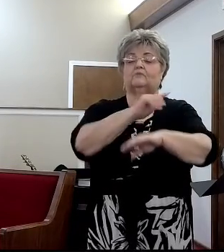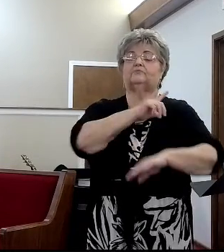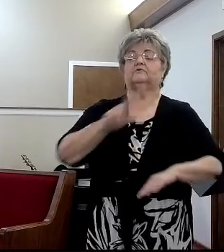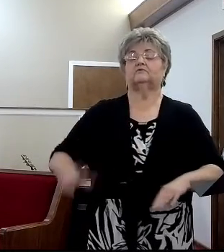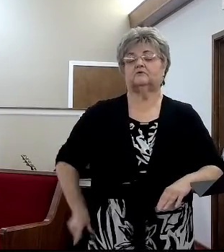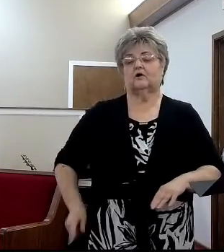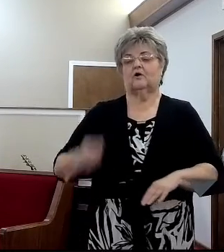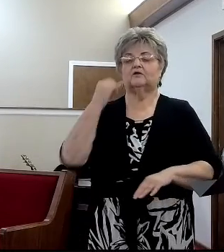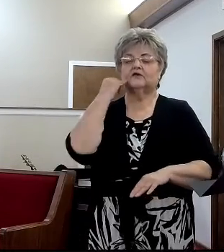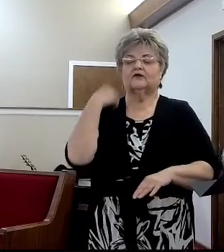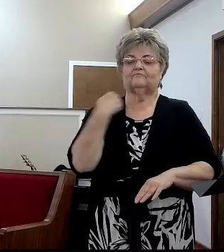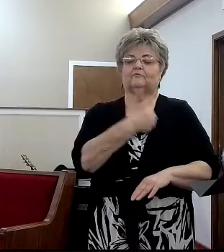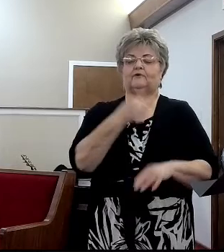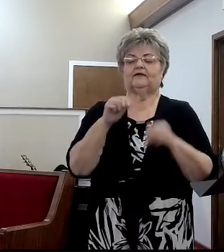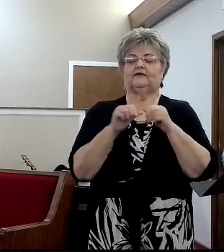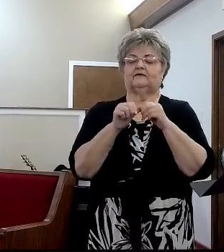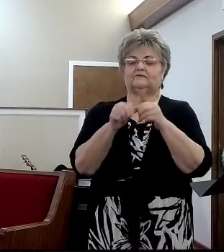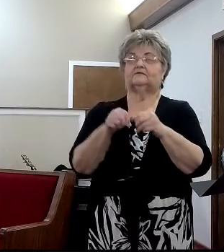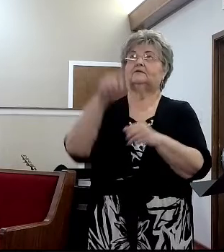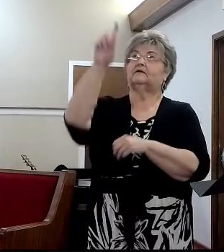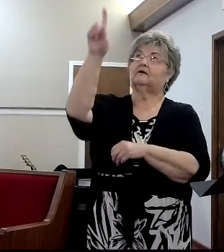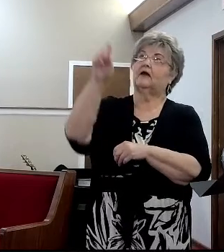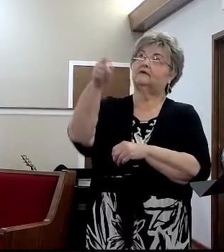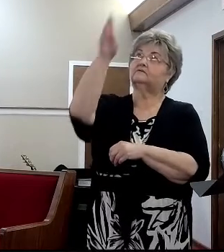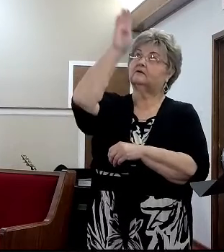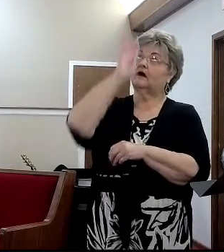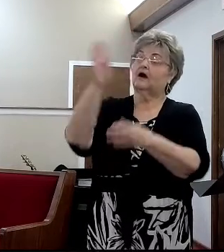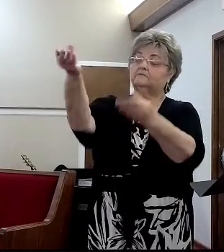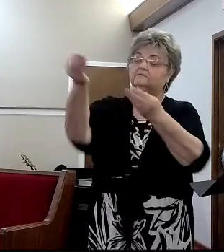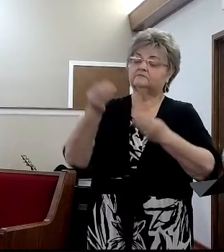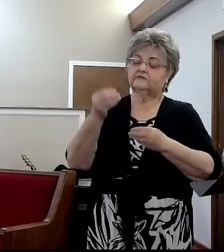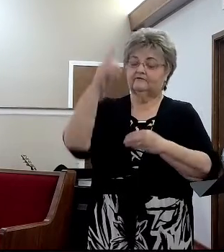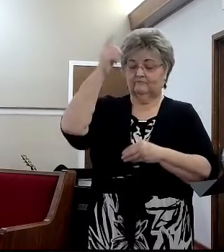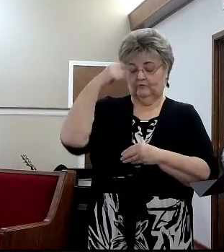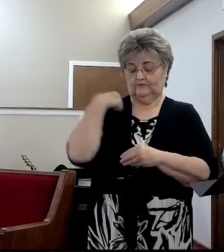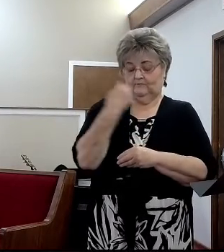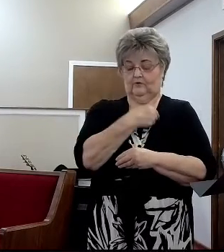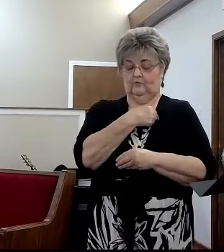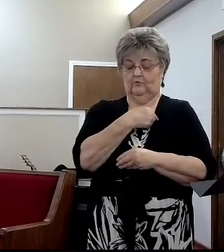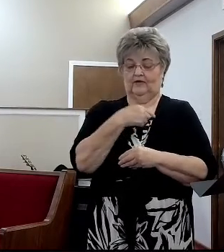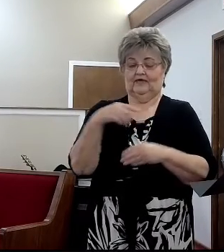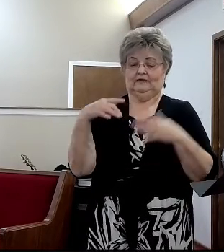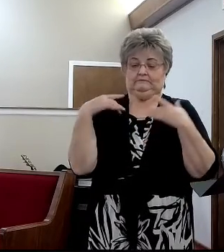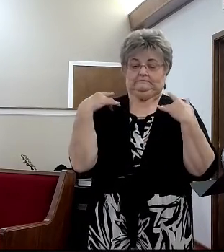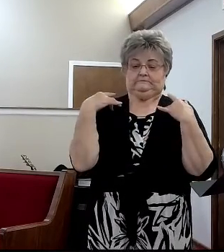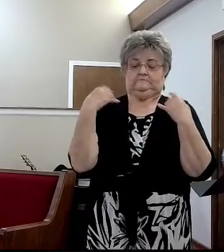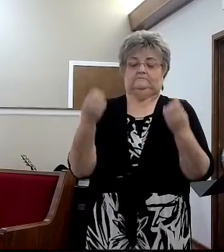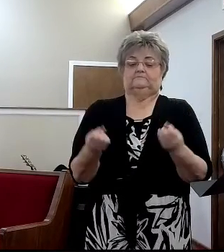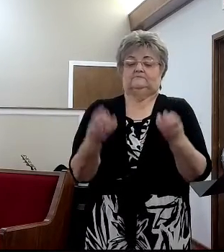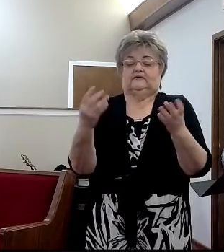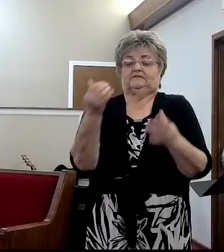If we consistently ask God for wisdom, we're going to avoid many mistakes, much pain, and a lot of grief.